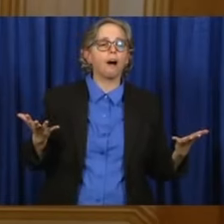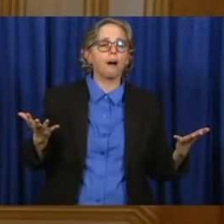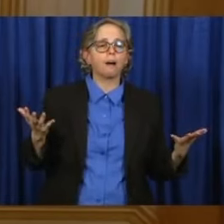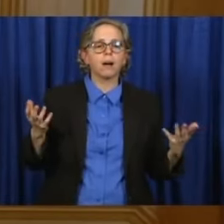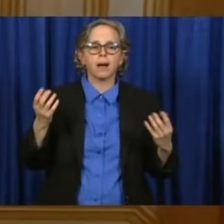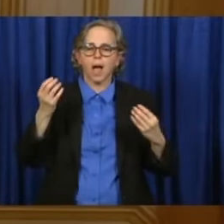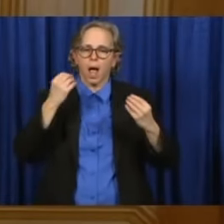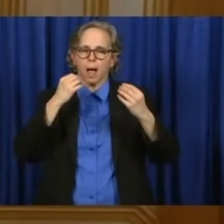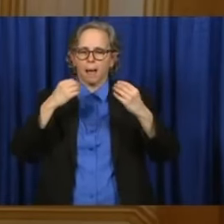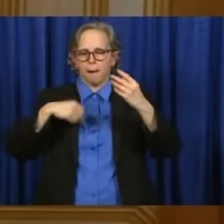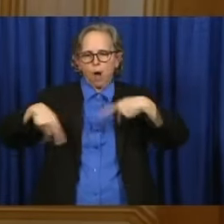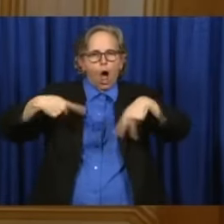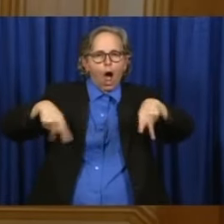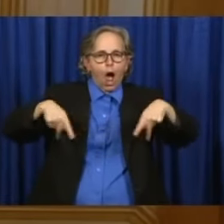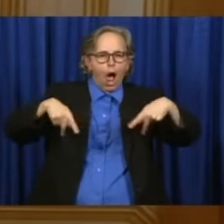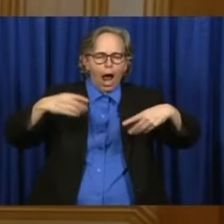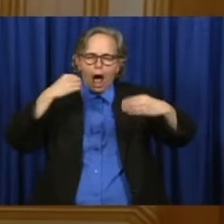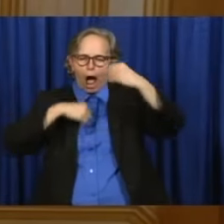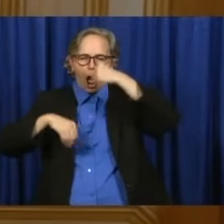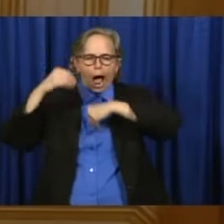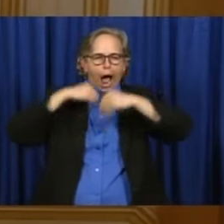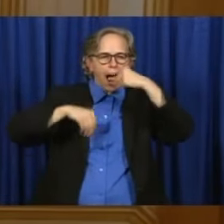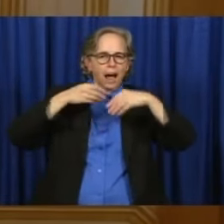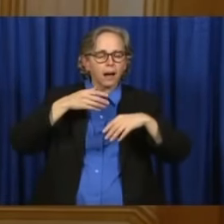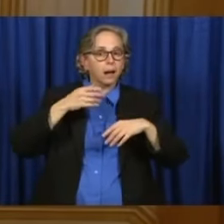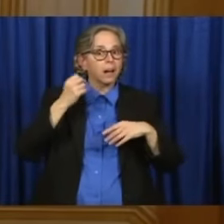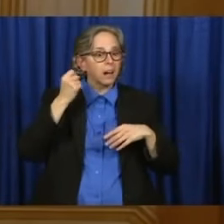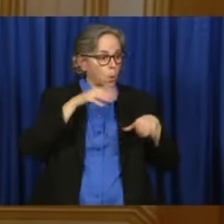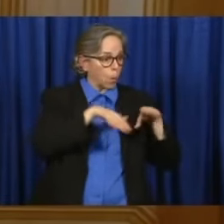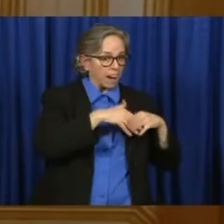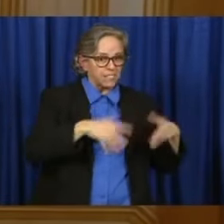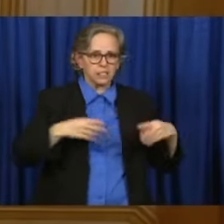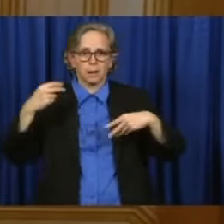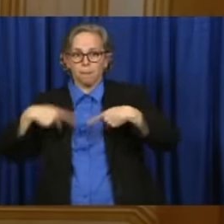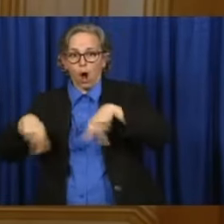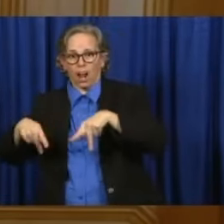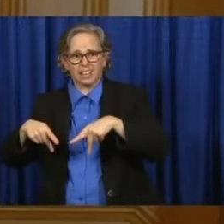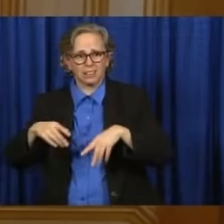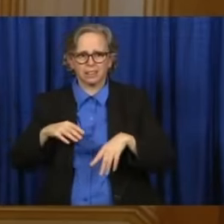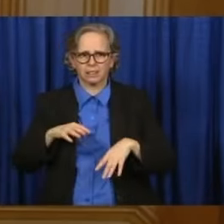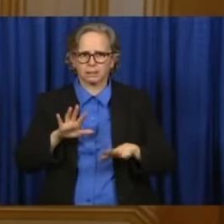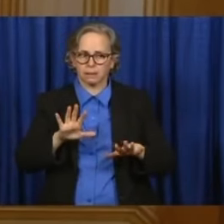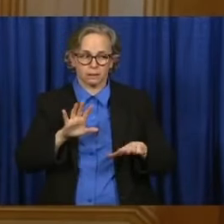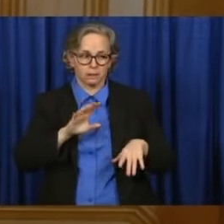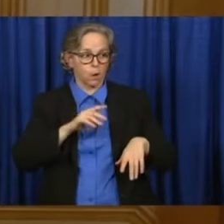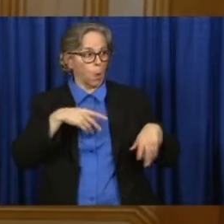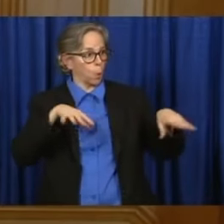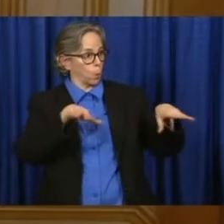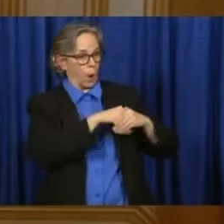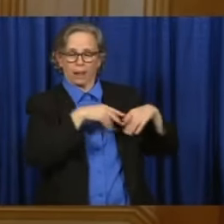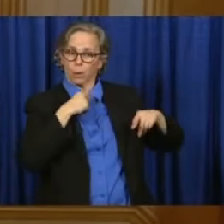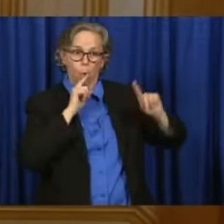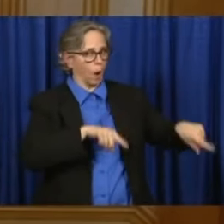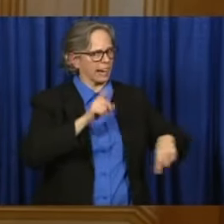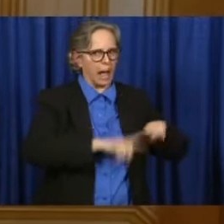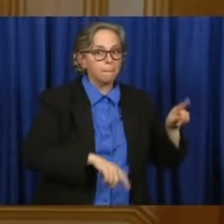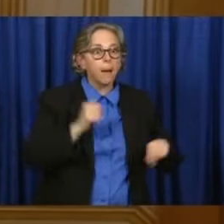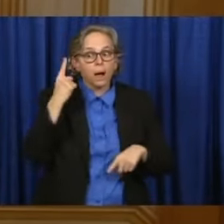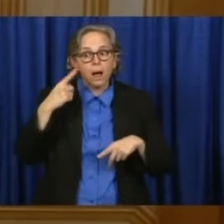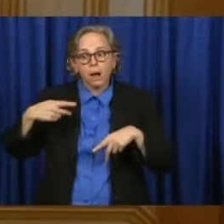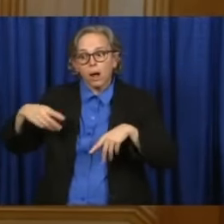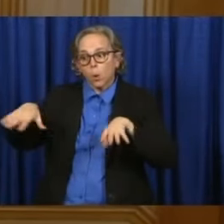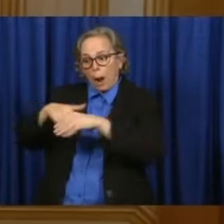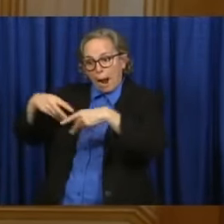we're not going to in any way interfere with the wedding itself, but the reception has to follow the same